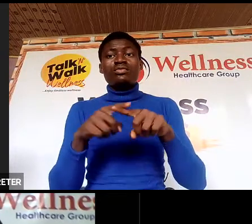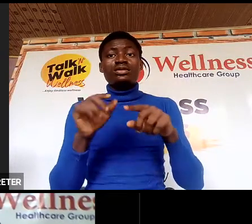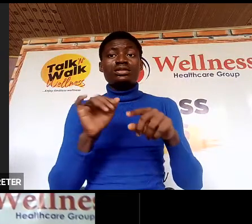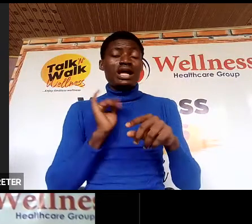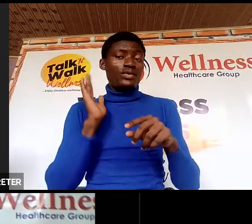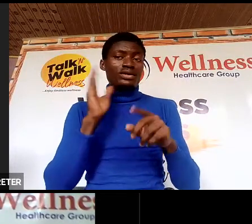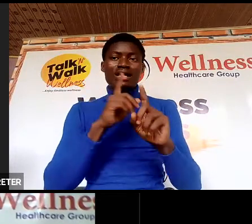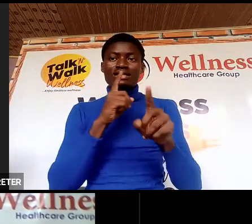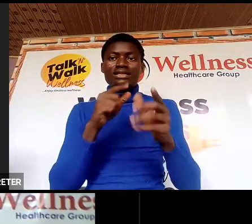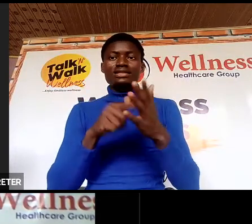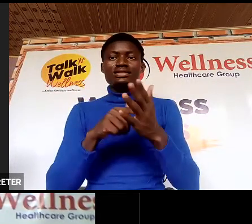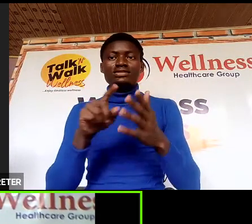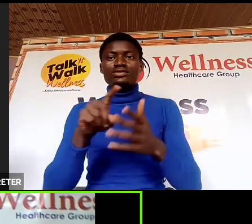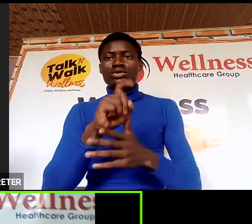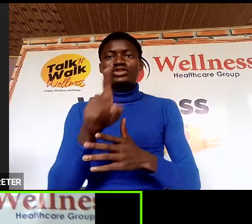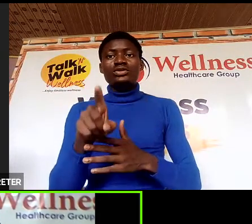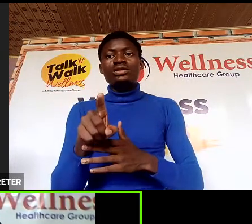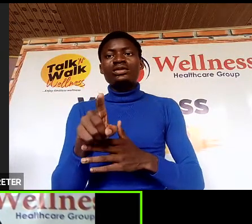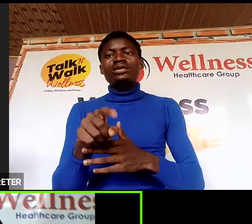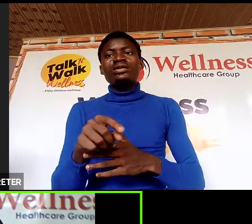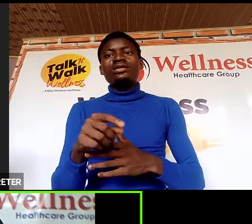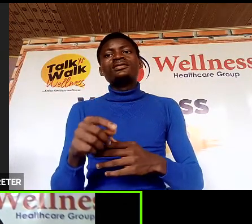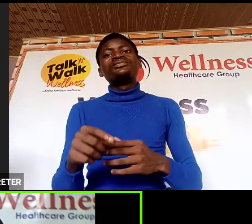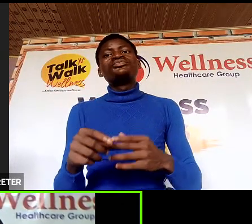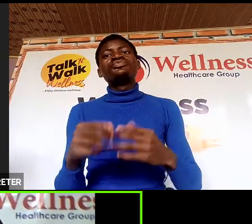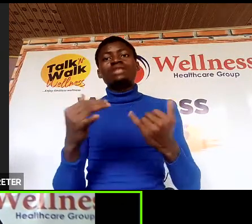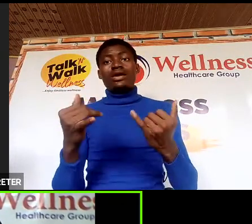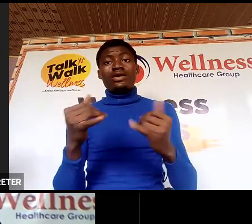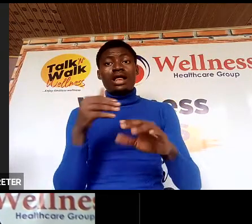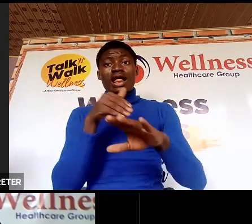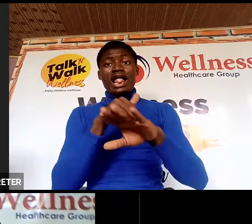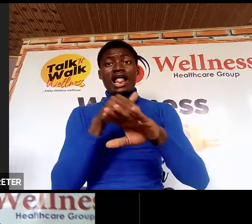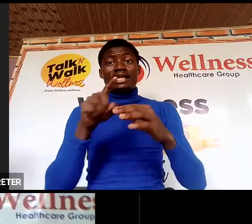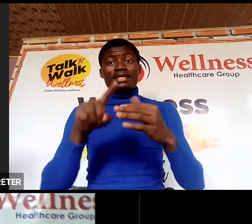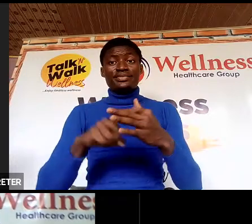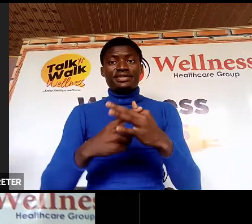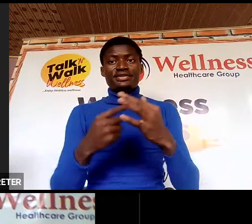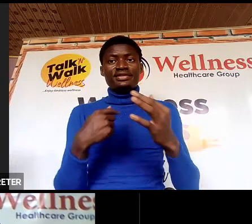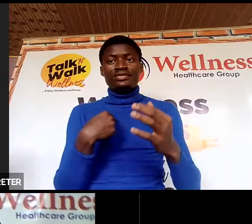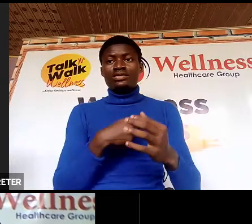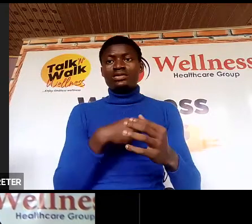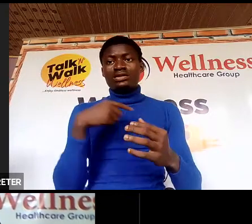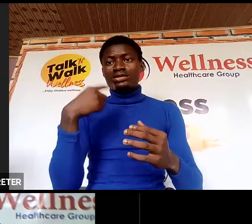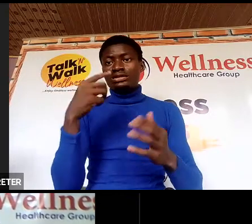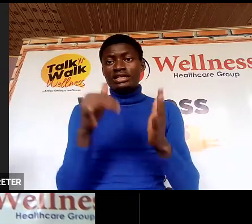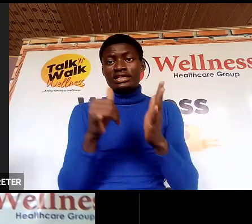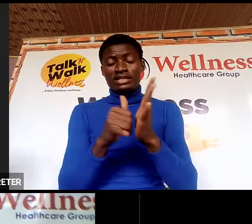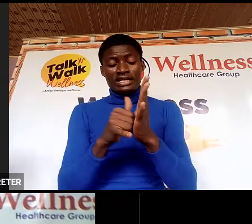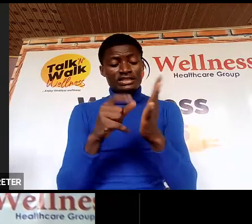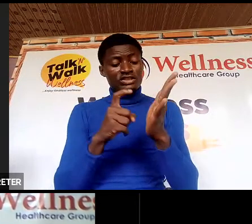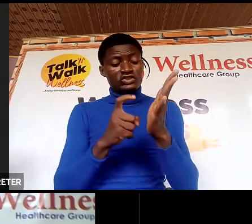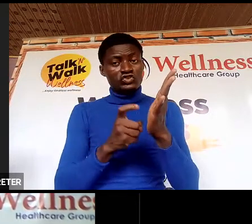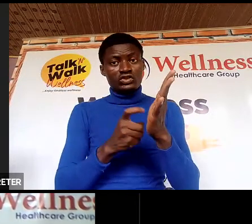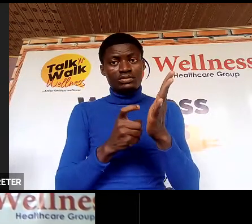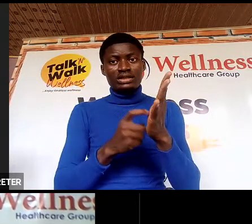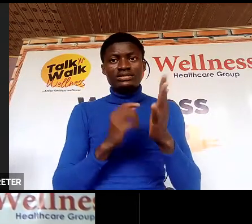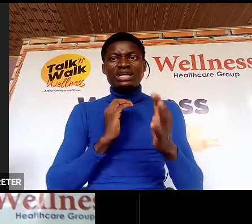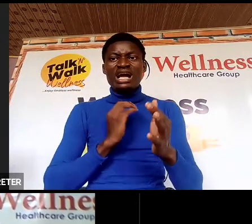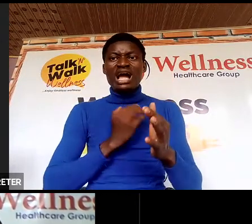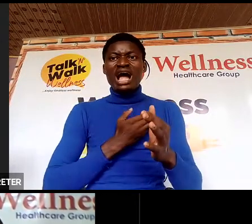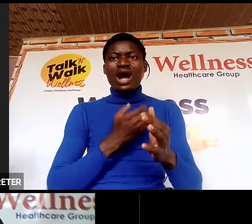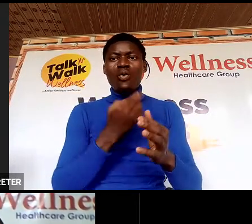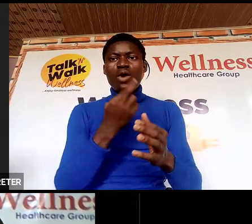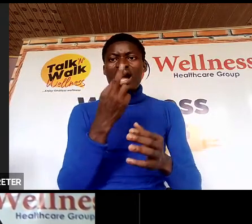that sometimes our resources are not sachet, are limited. Our needs are